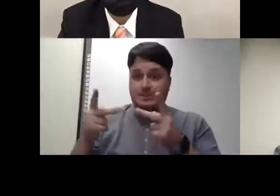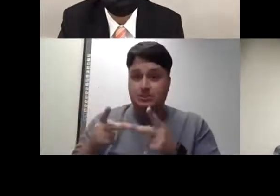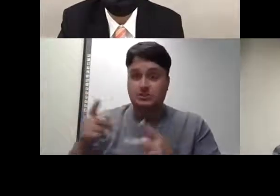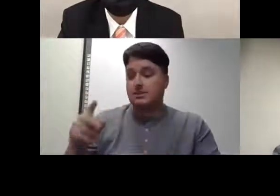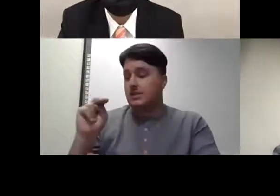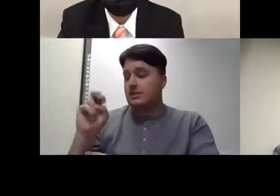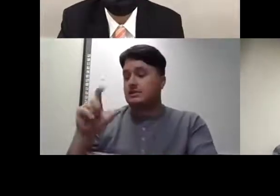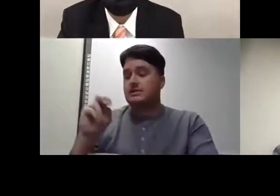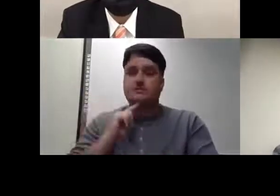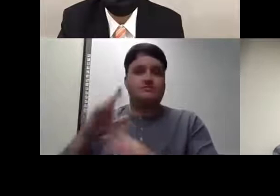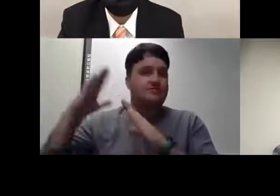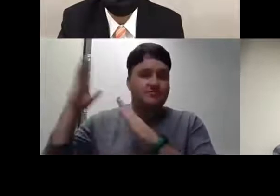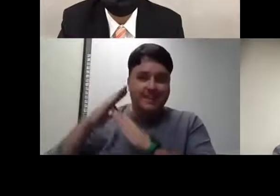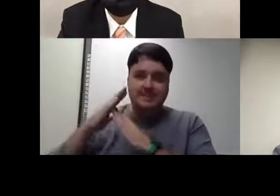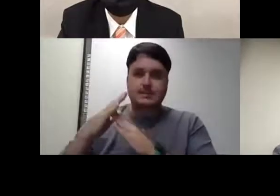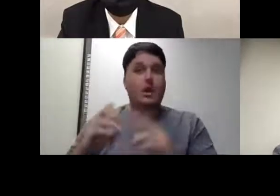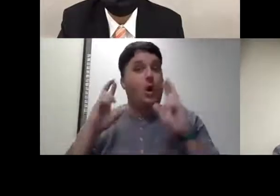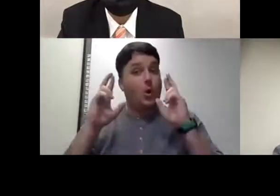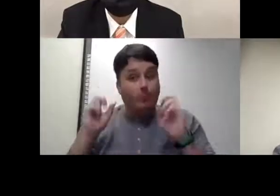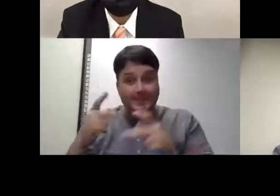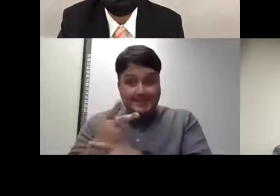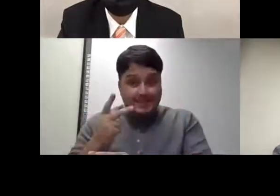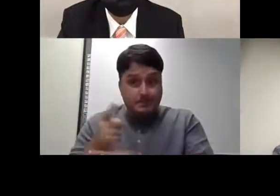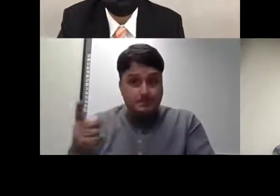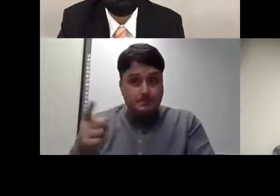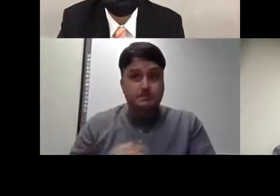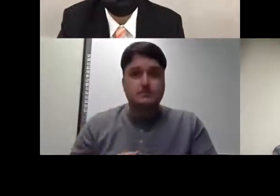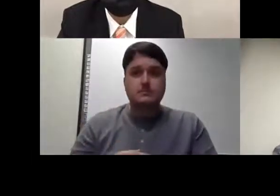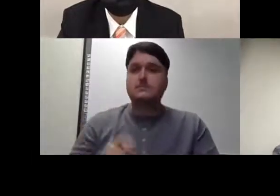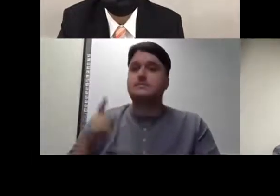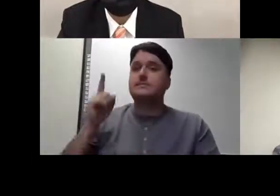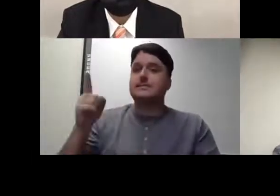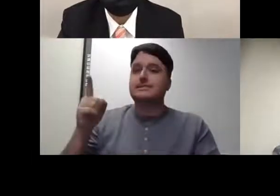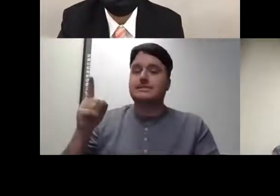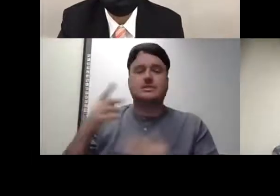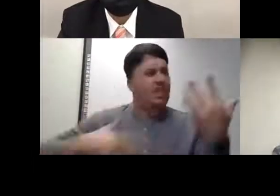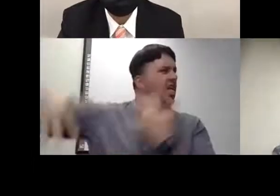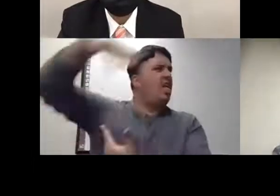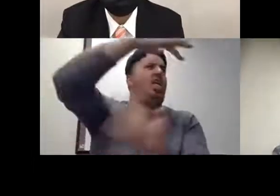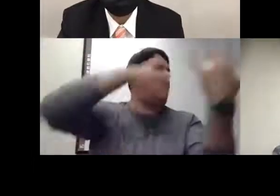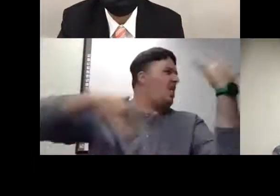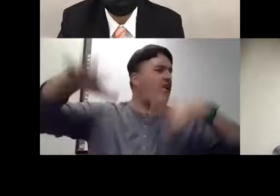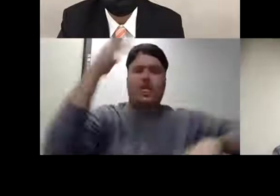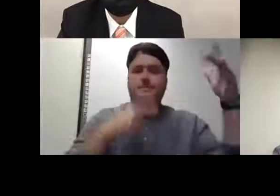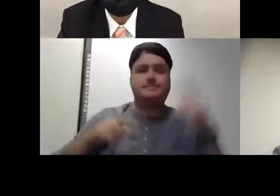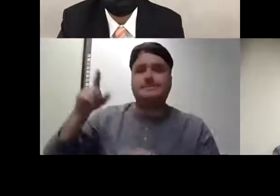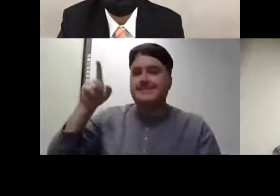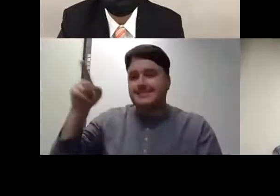Hunter is fantastic. I hope we can keep him. He is the calm in the storm when